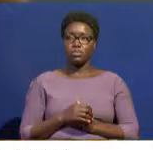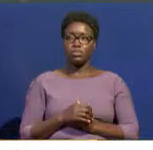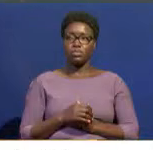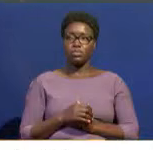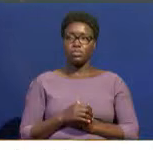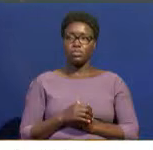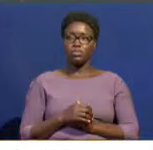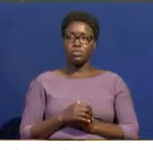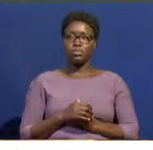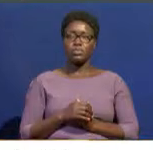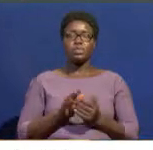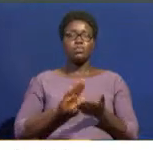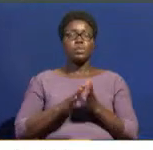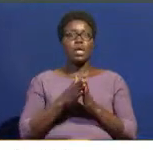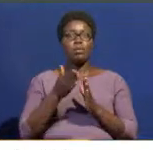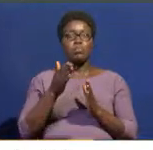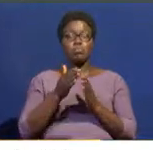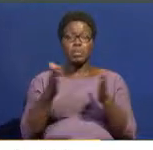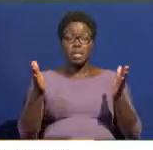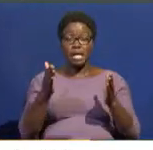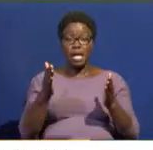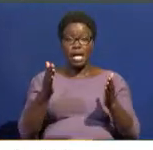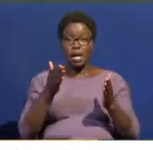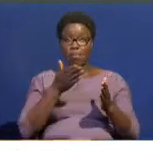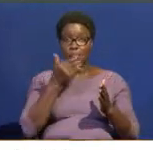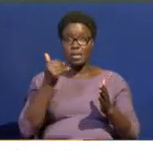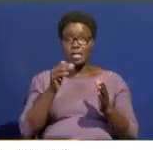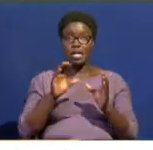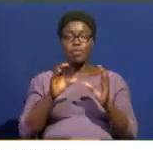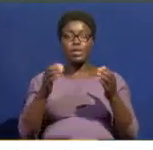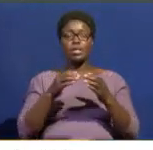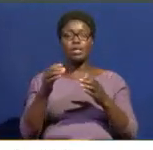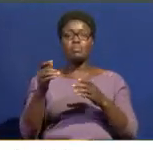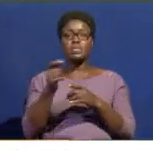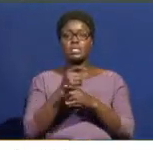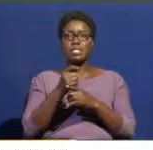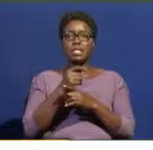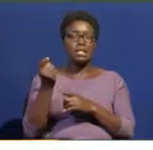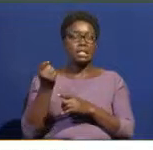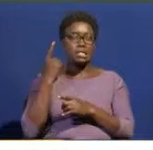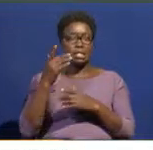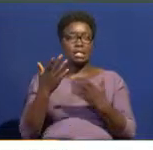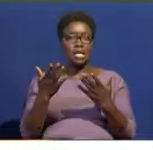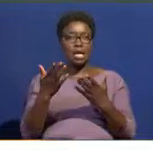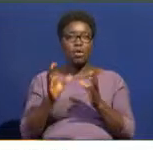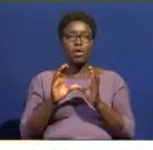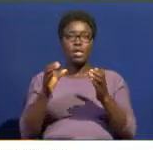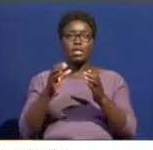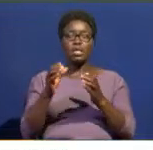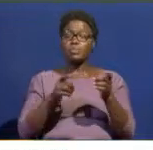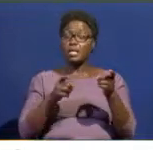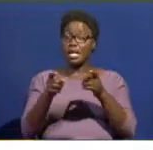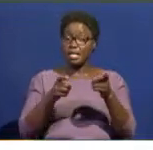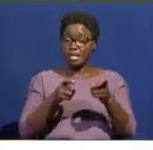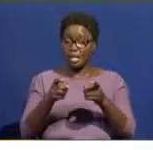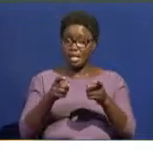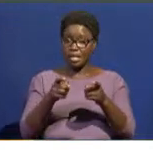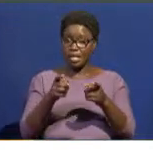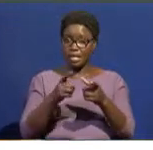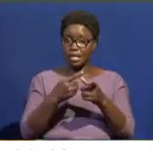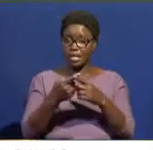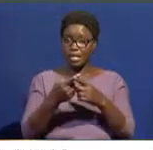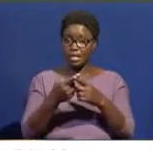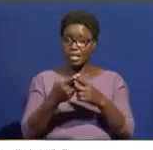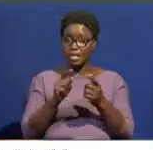To become bigger, to become better, our club needs training and understand how clubs are run. And that way then they